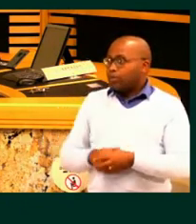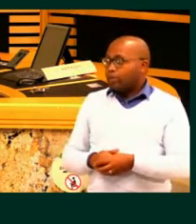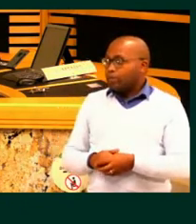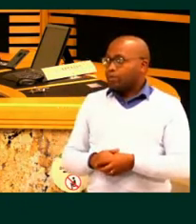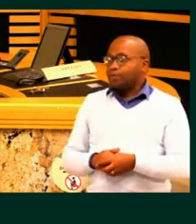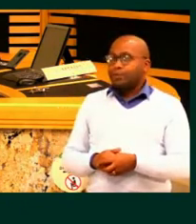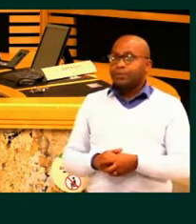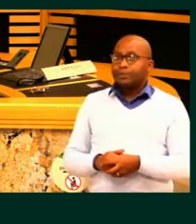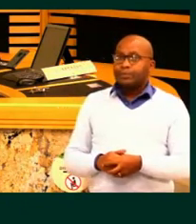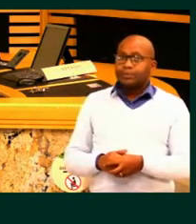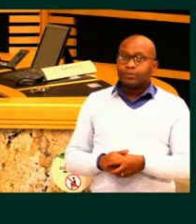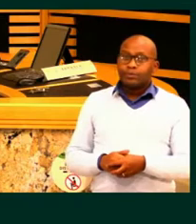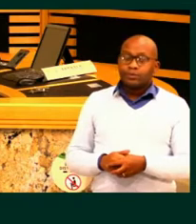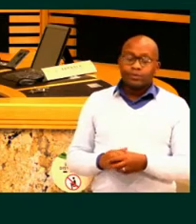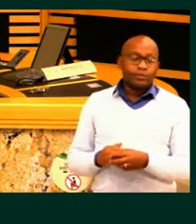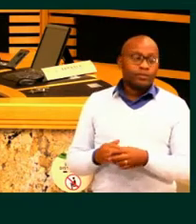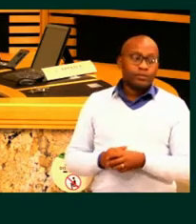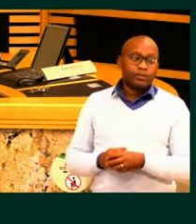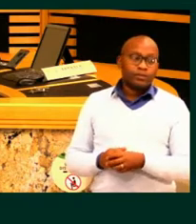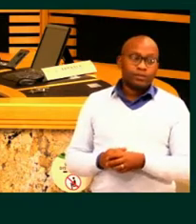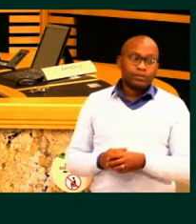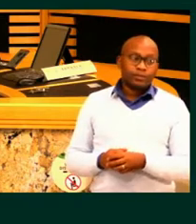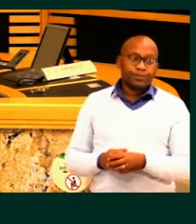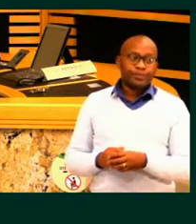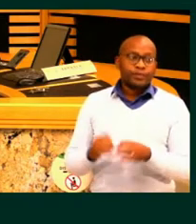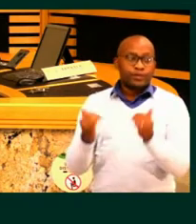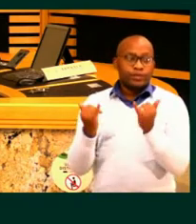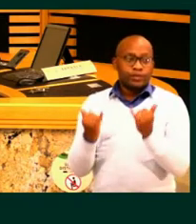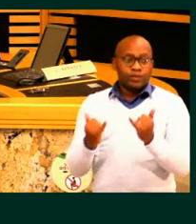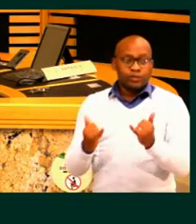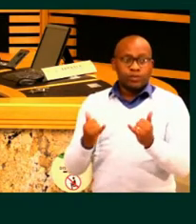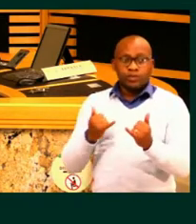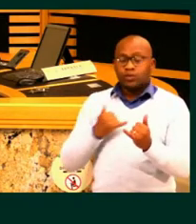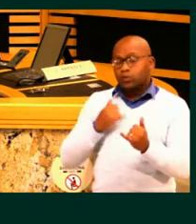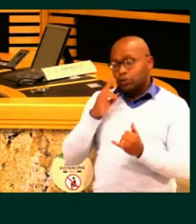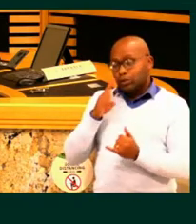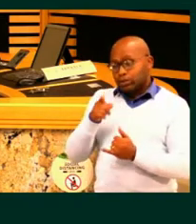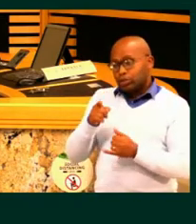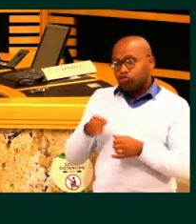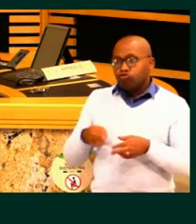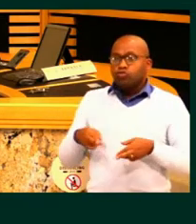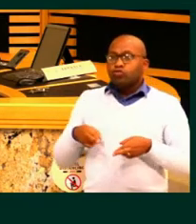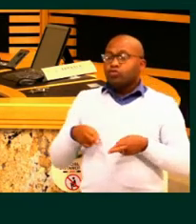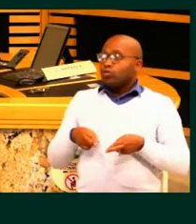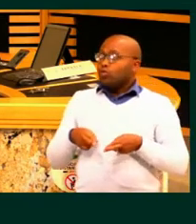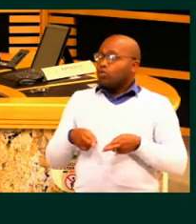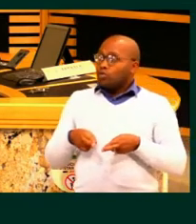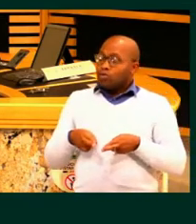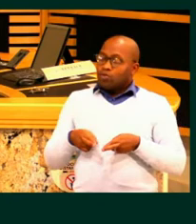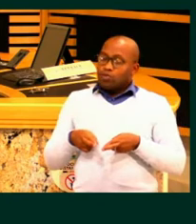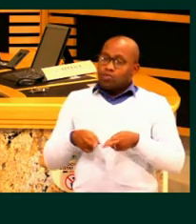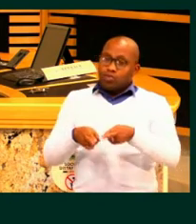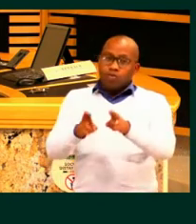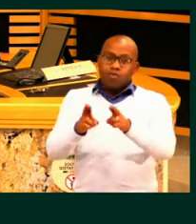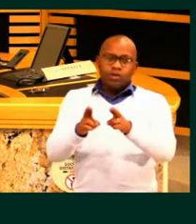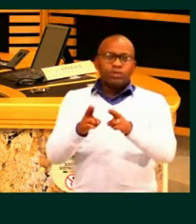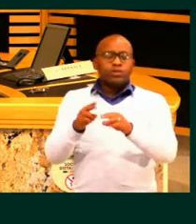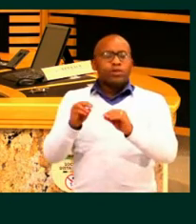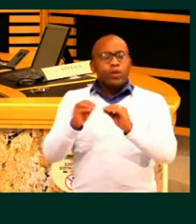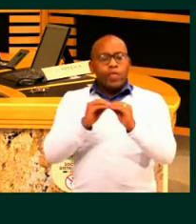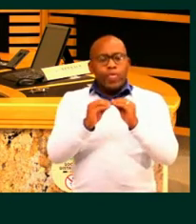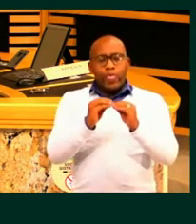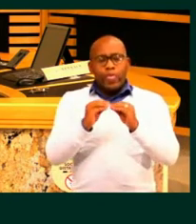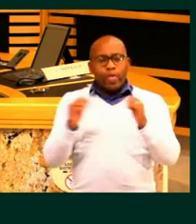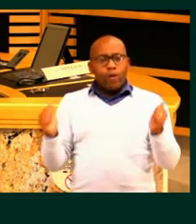municipality today it's proudly that this road is fully functional and that the maintenance on this road